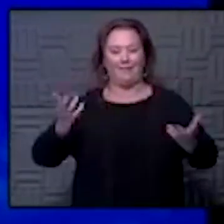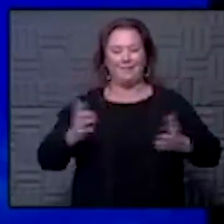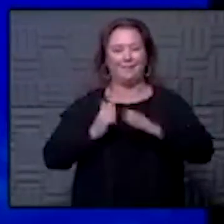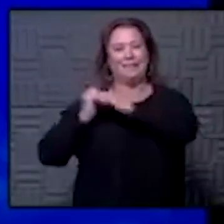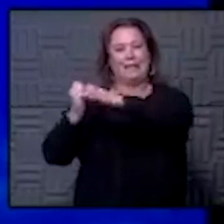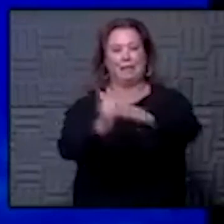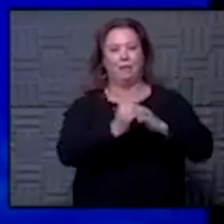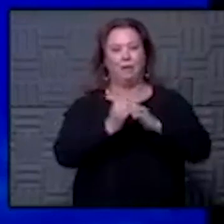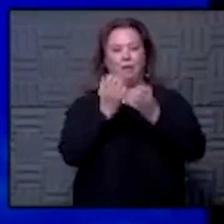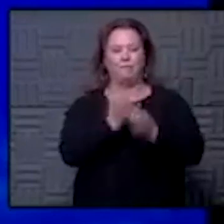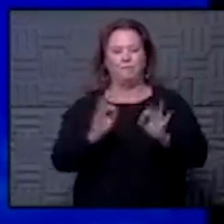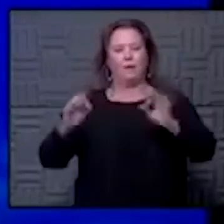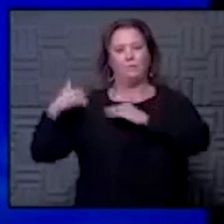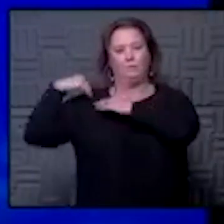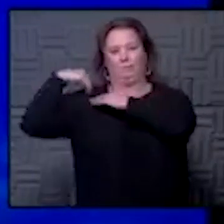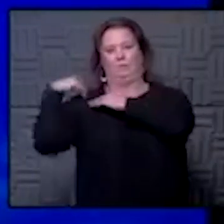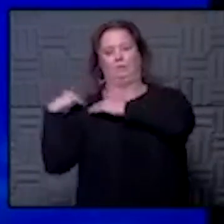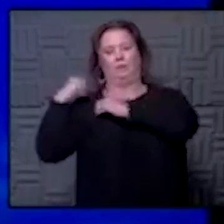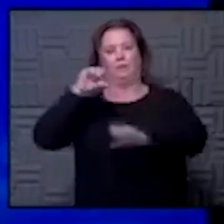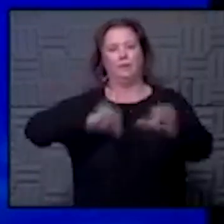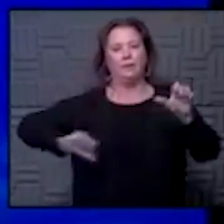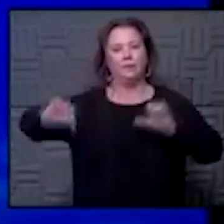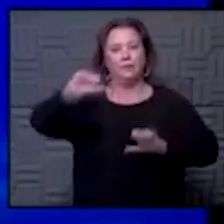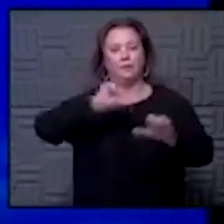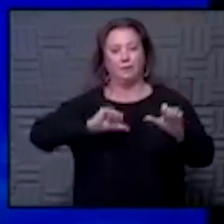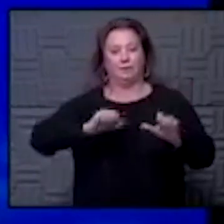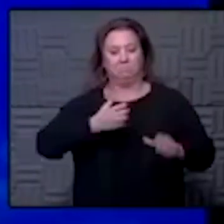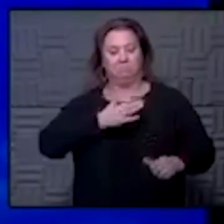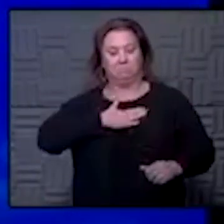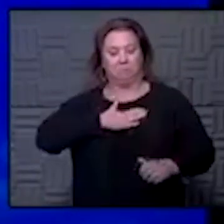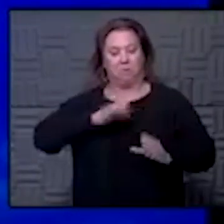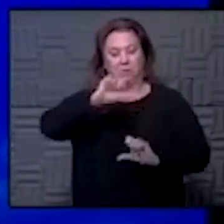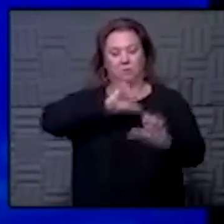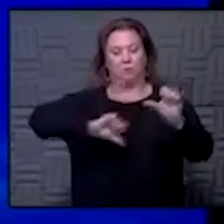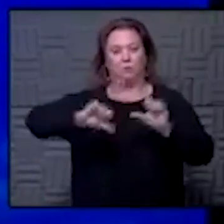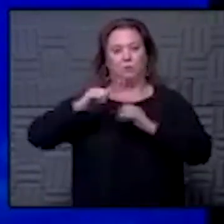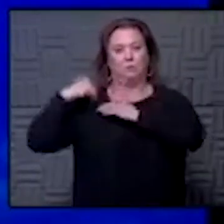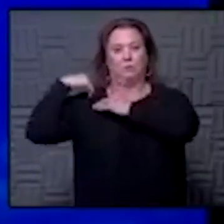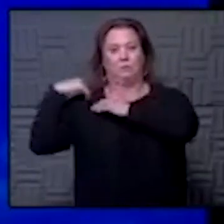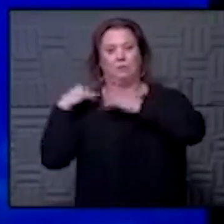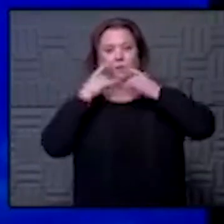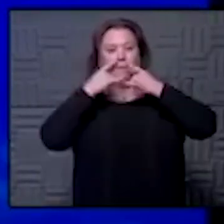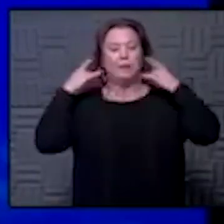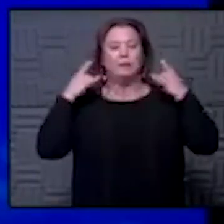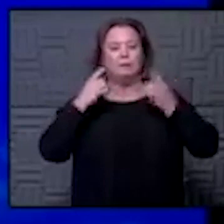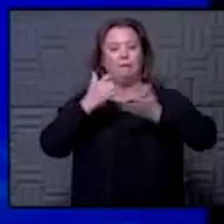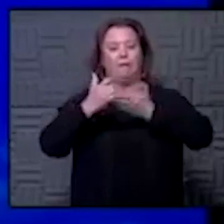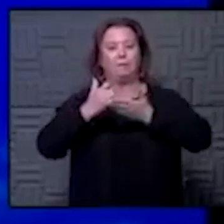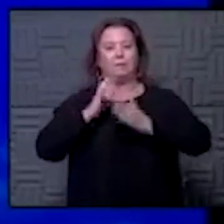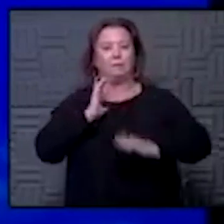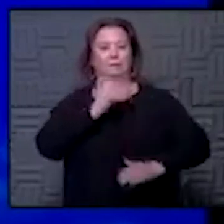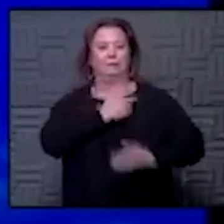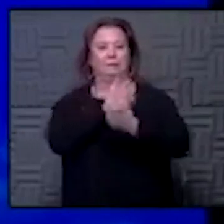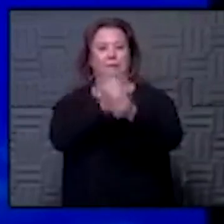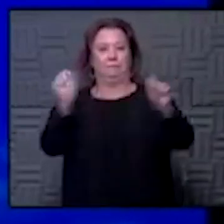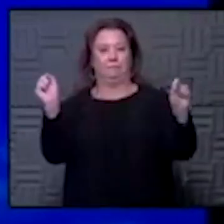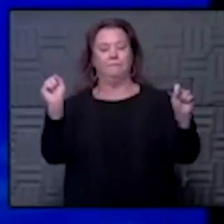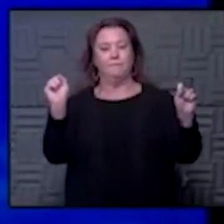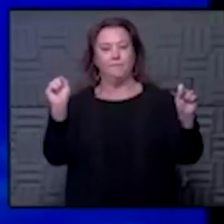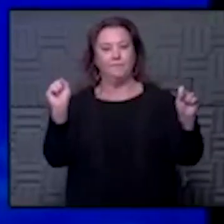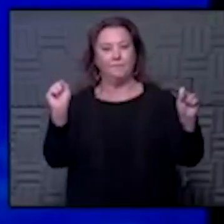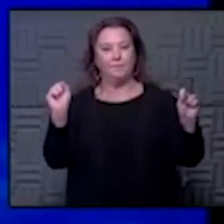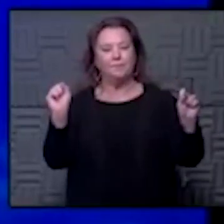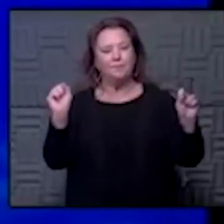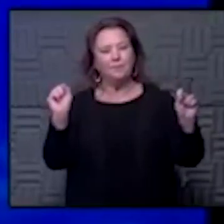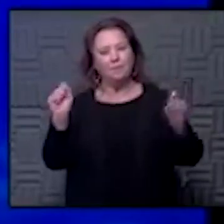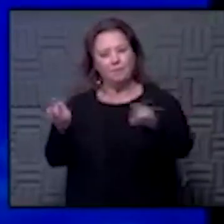we have is freedom with responsibility. And I think it's a social responsibility for us all to wear a mask right now, because it helps keep us safe, and it helps to